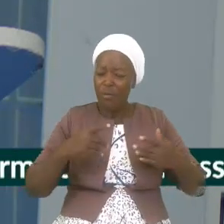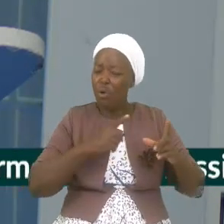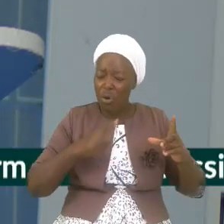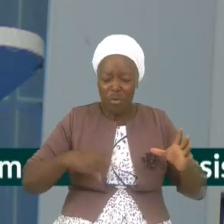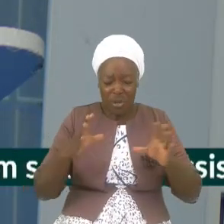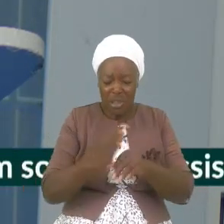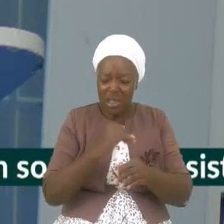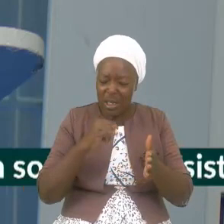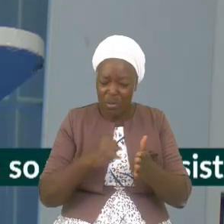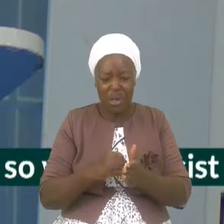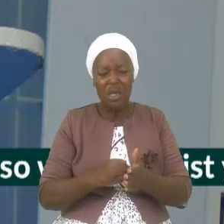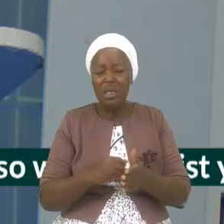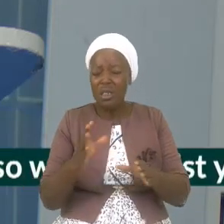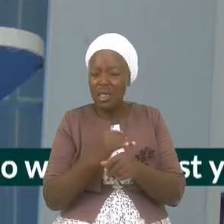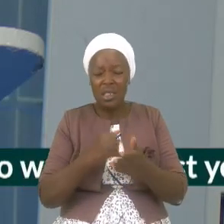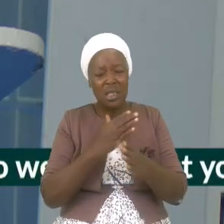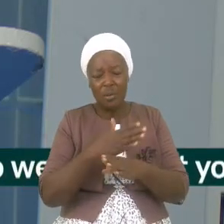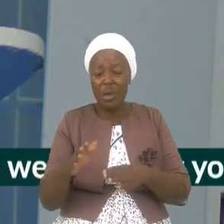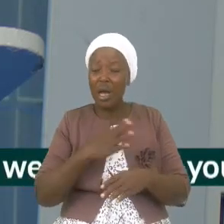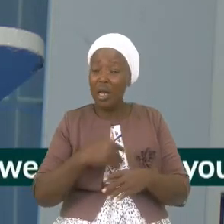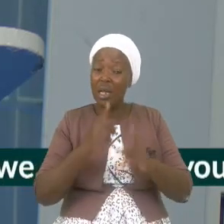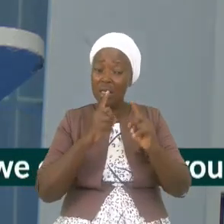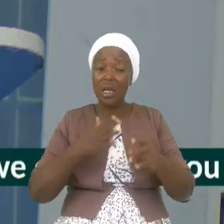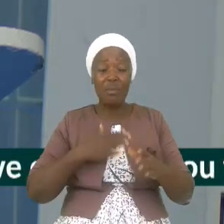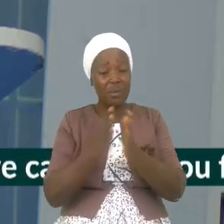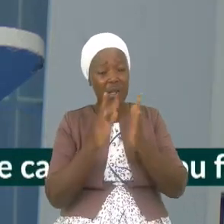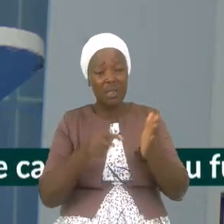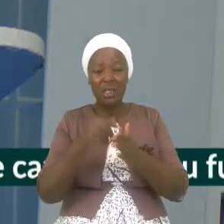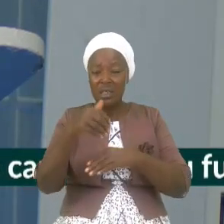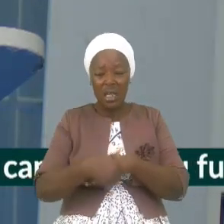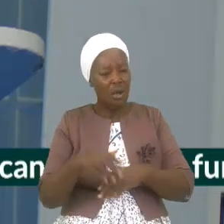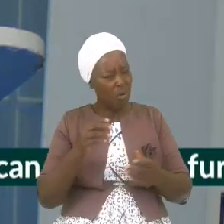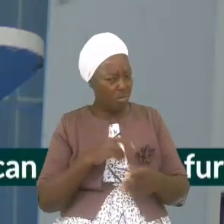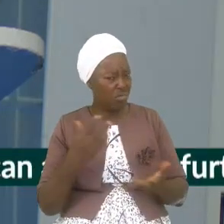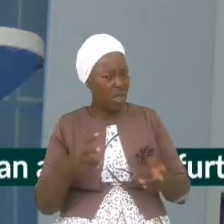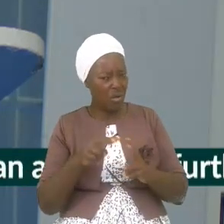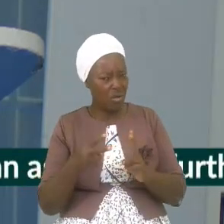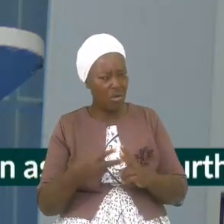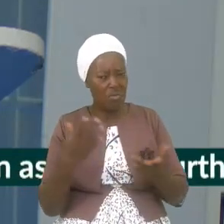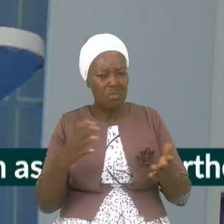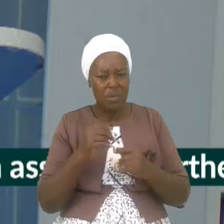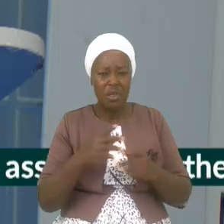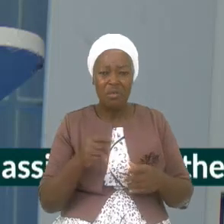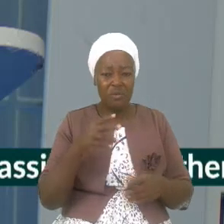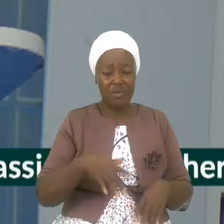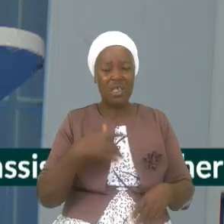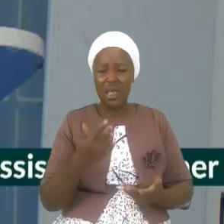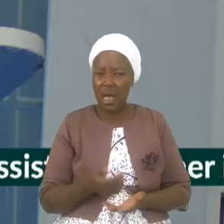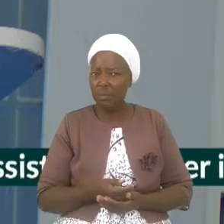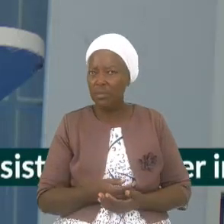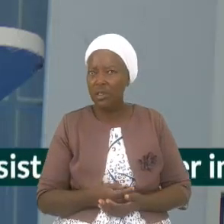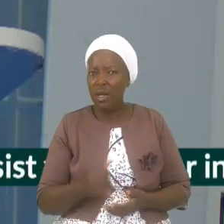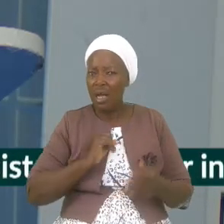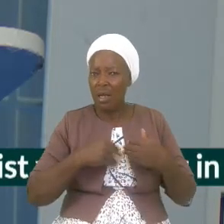saves is the same mercy that heals. The centurion said, I'm not worthy.